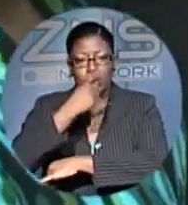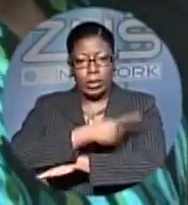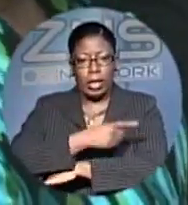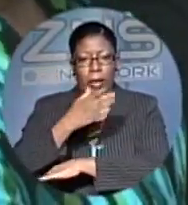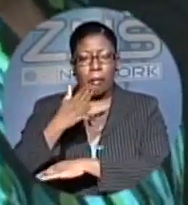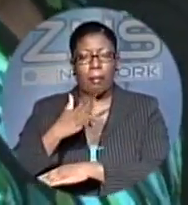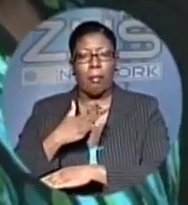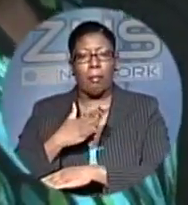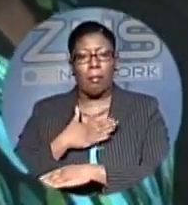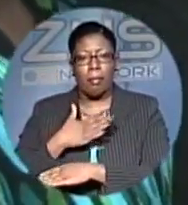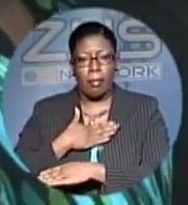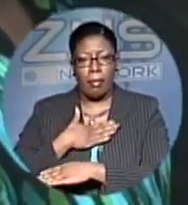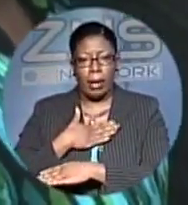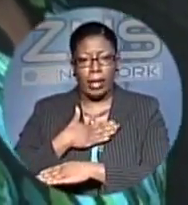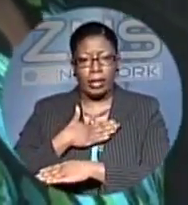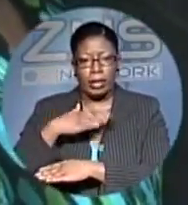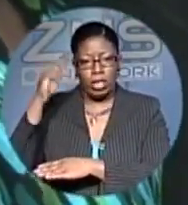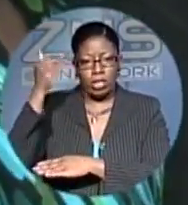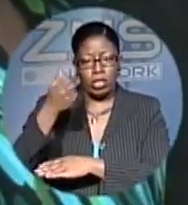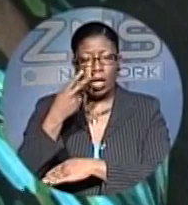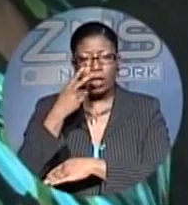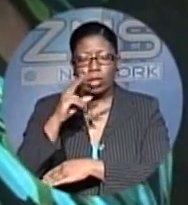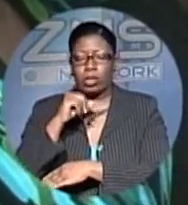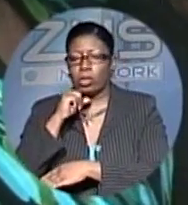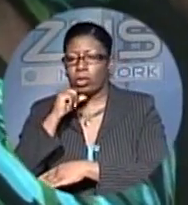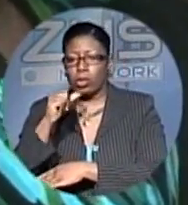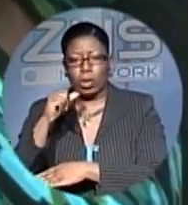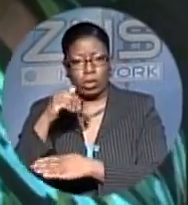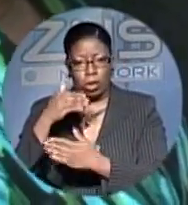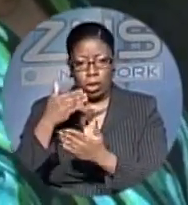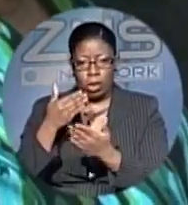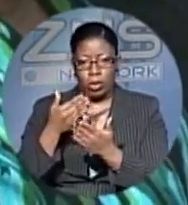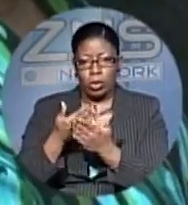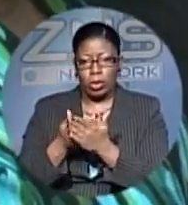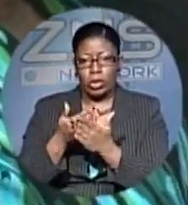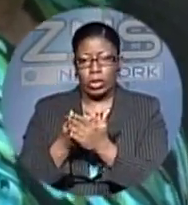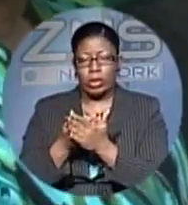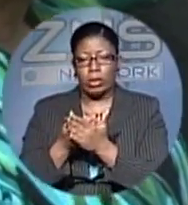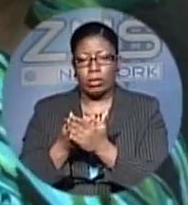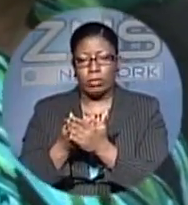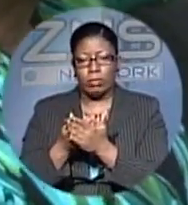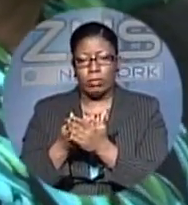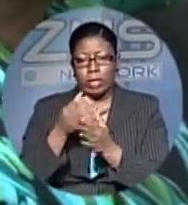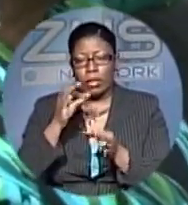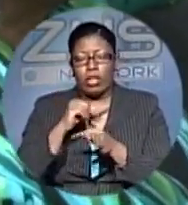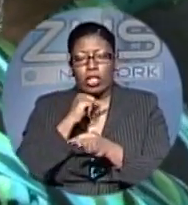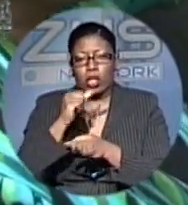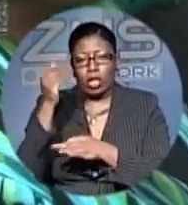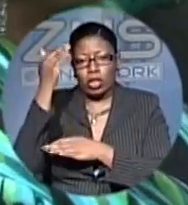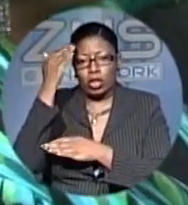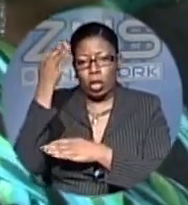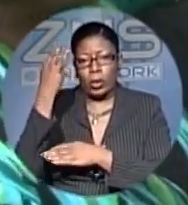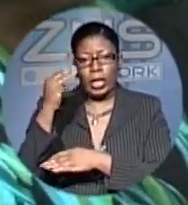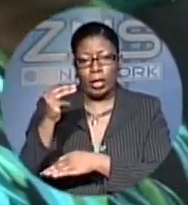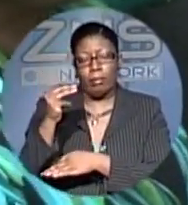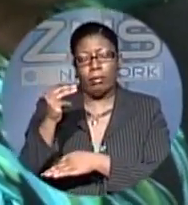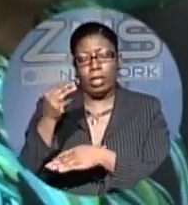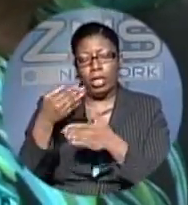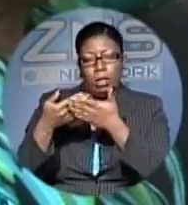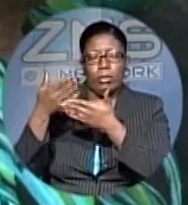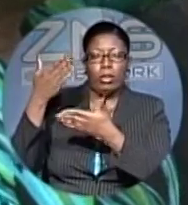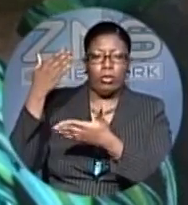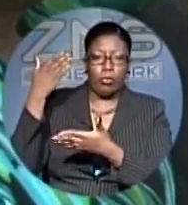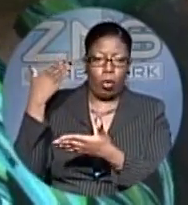my child's body, he looked like a beast. If you didn't know him, even if you knew him